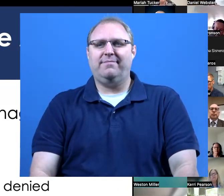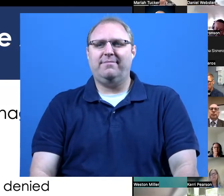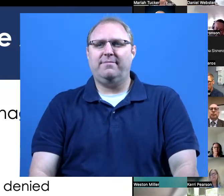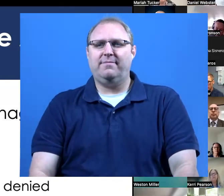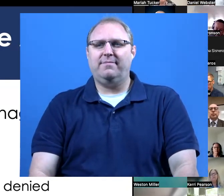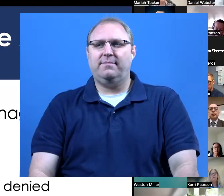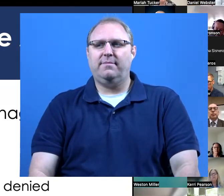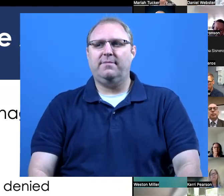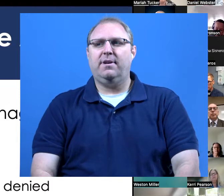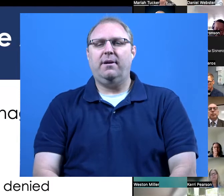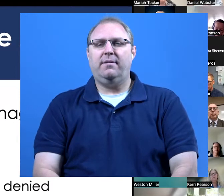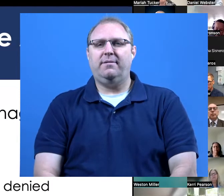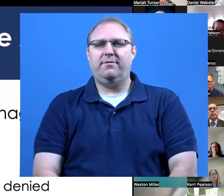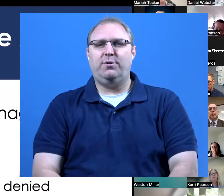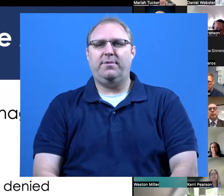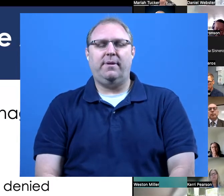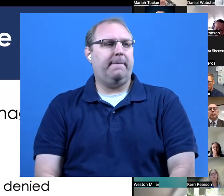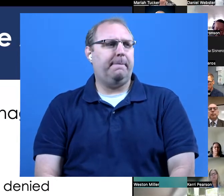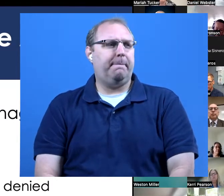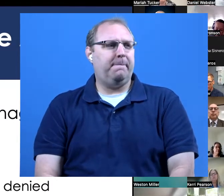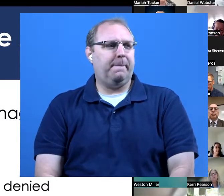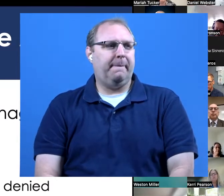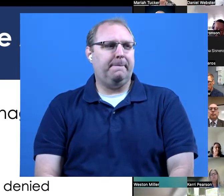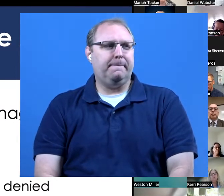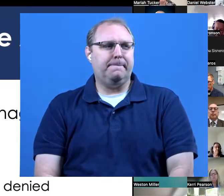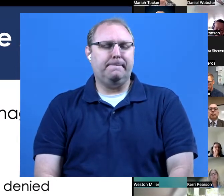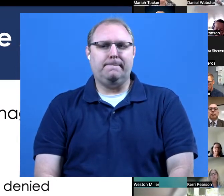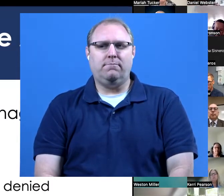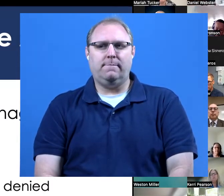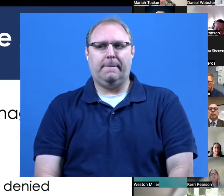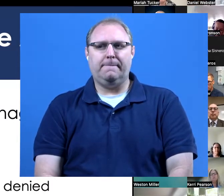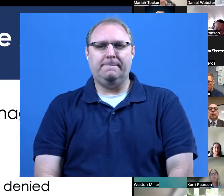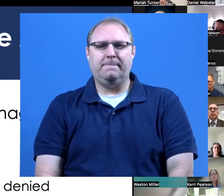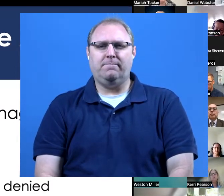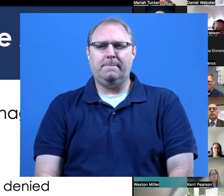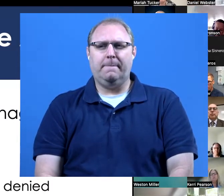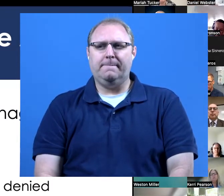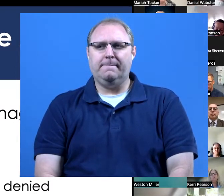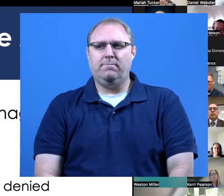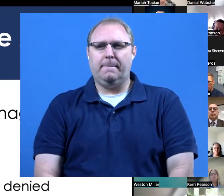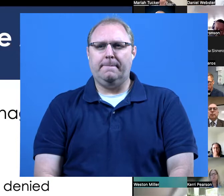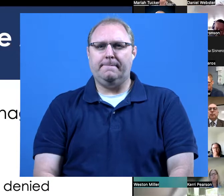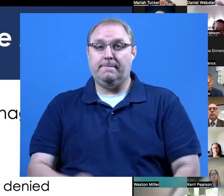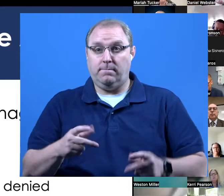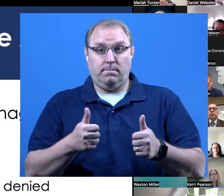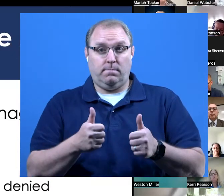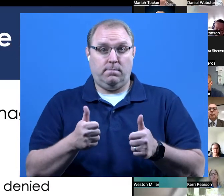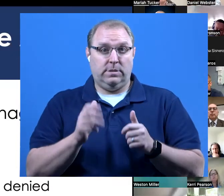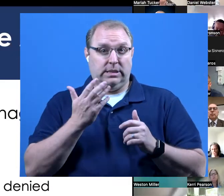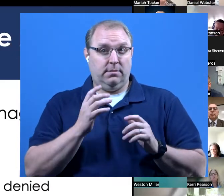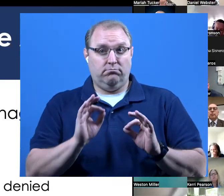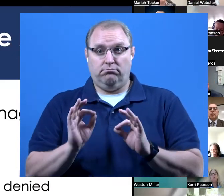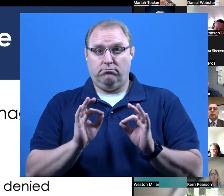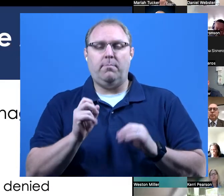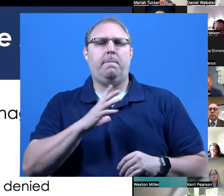You ready? Okay. Okay. So how do I know the results of the accommodation? You say it